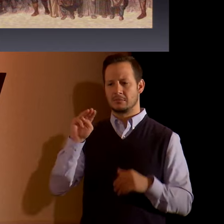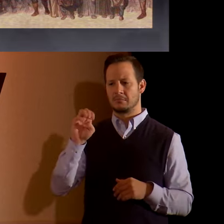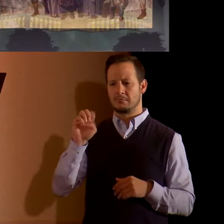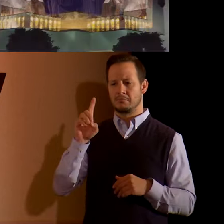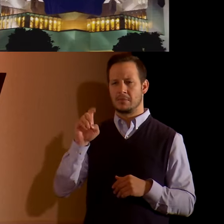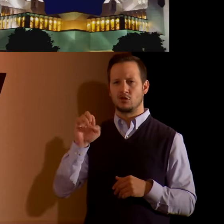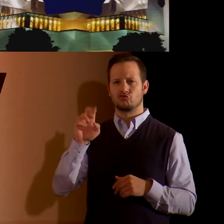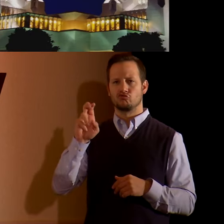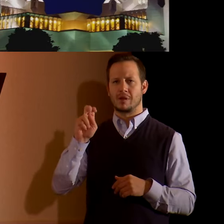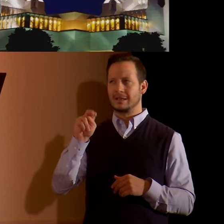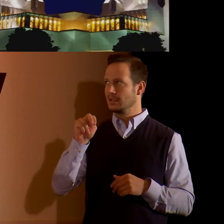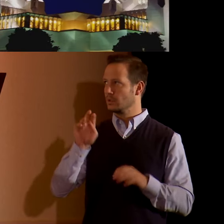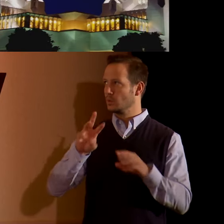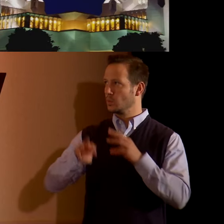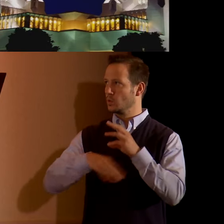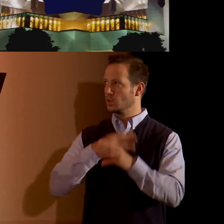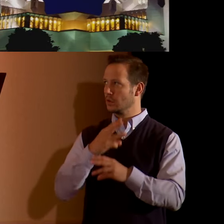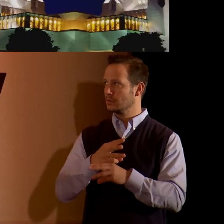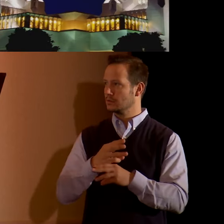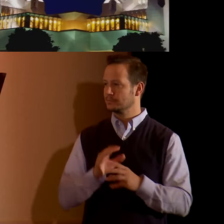world?